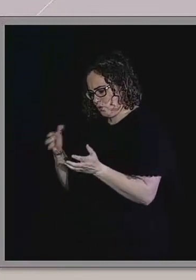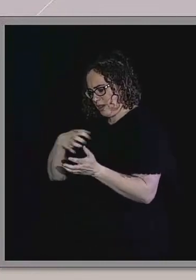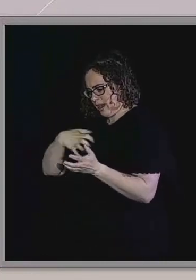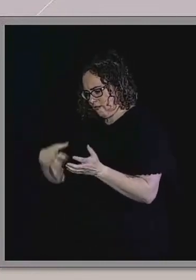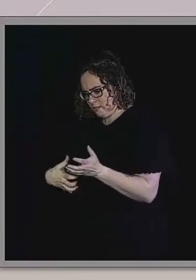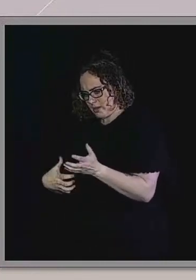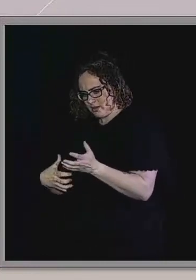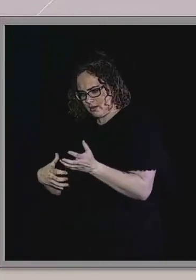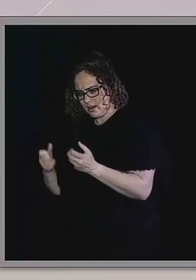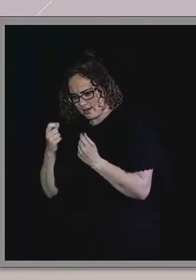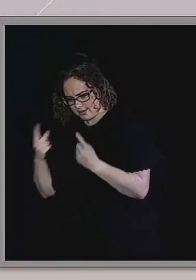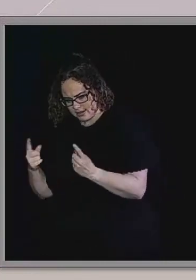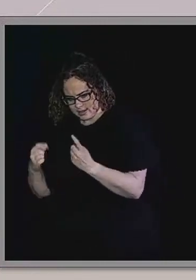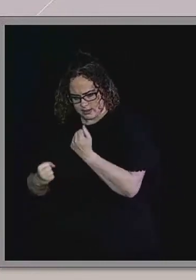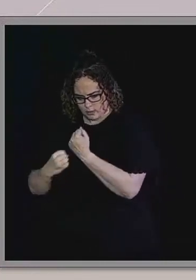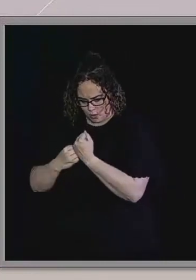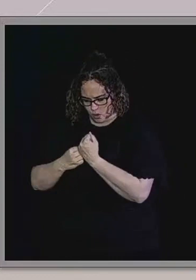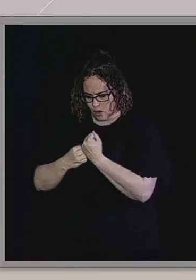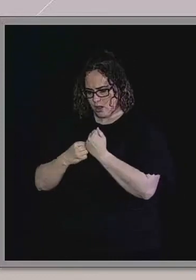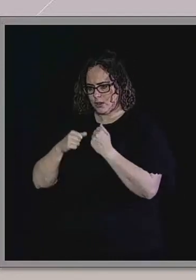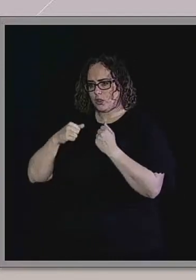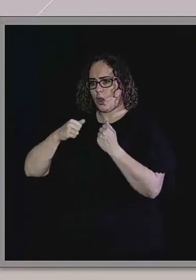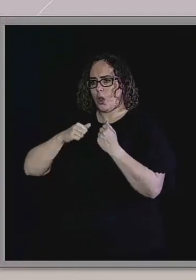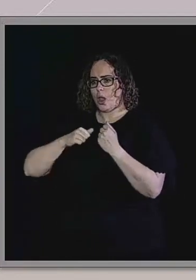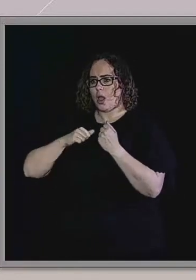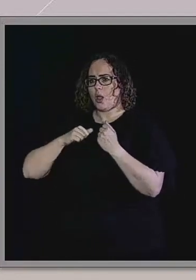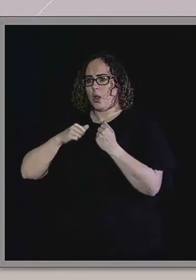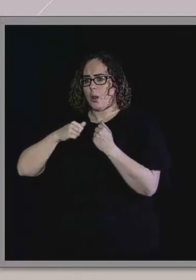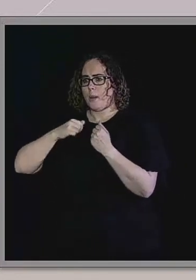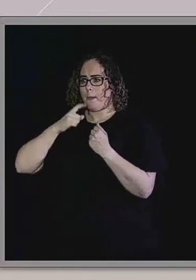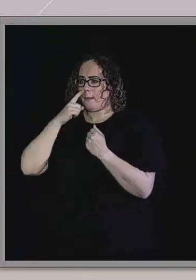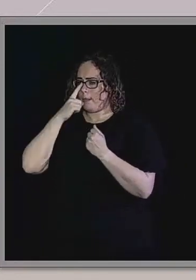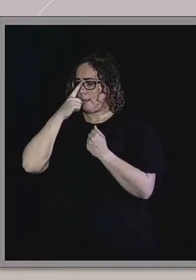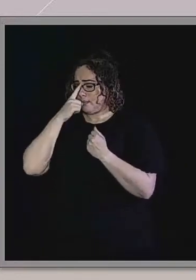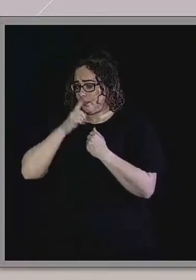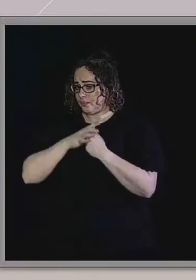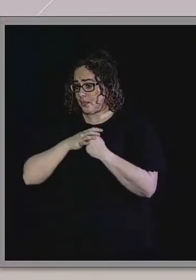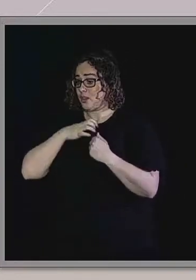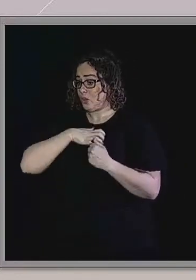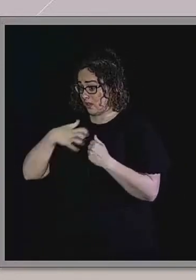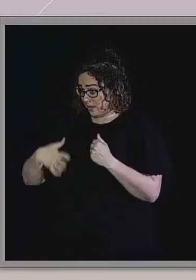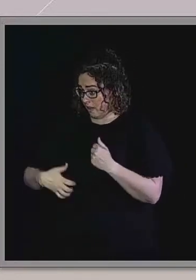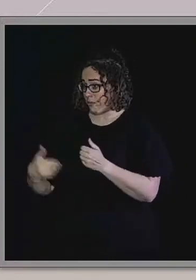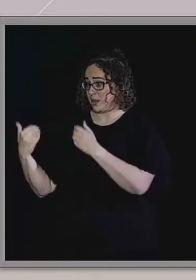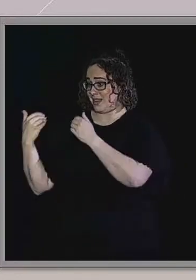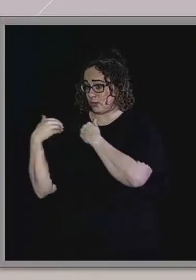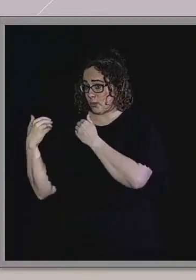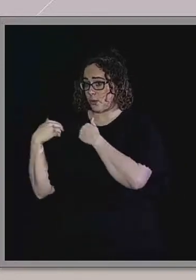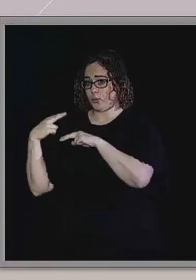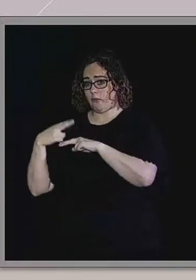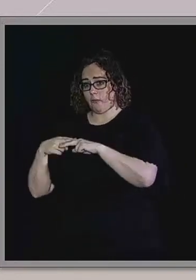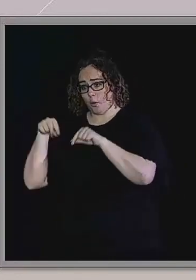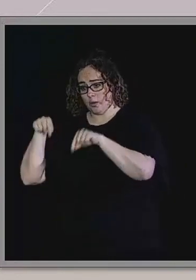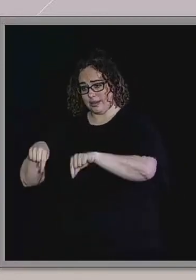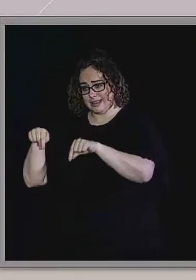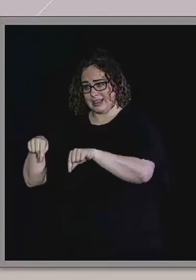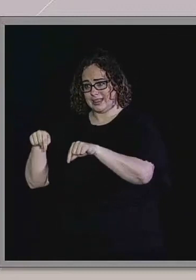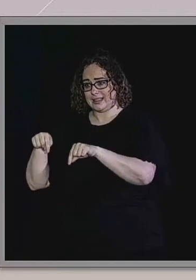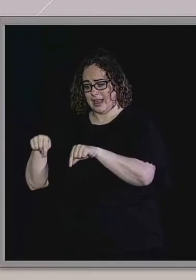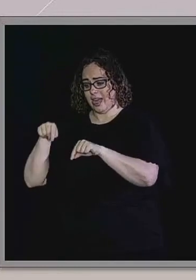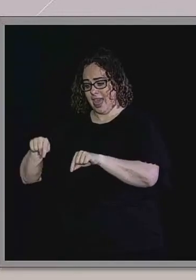and viewed and written. Paul written a book about it, and people have been talking about it, and so on and so forth, right? So the government is responsible for this. They're the ones giving our land